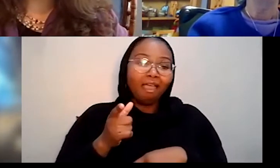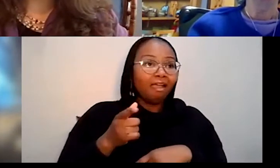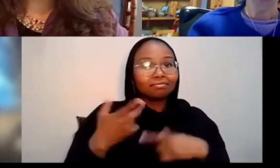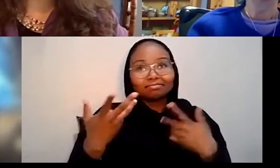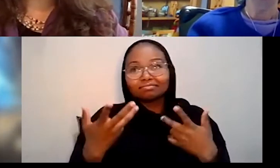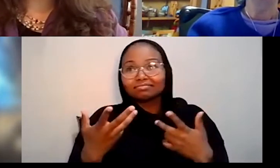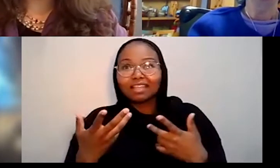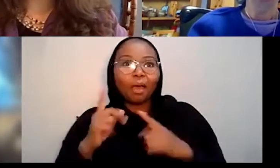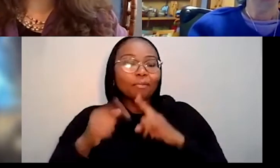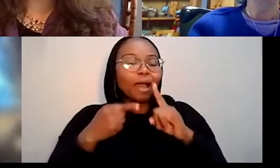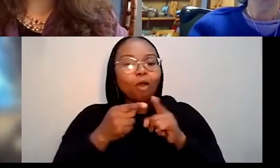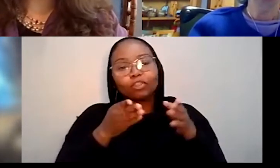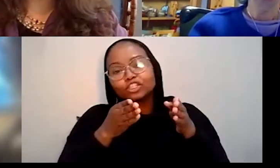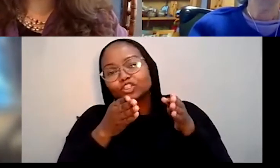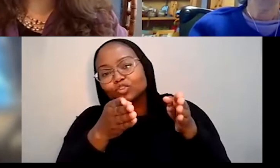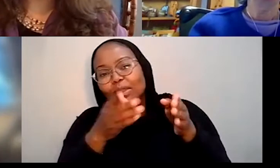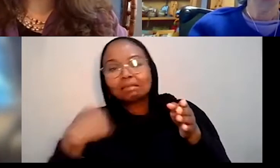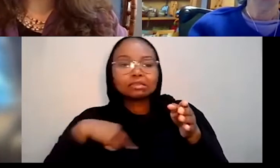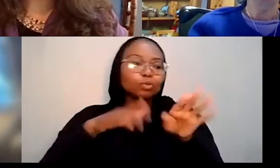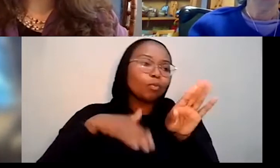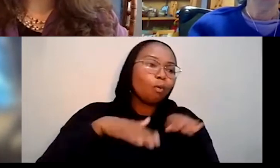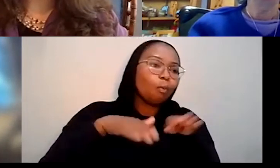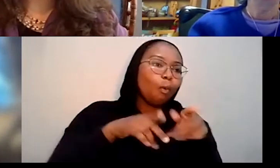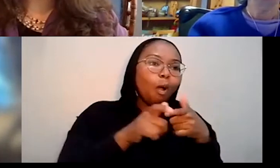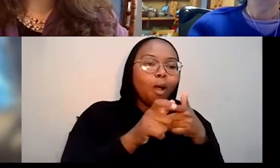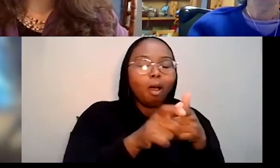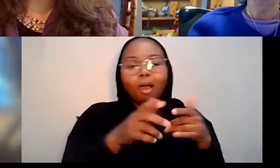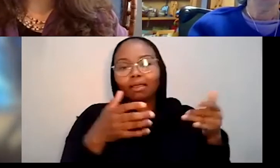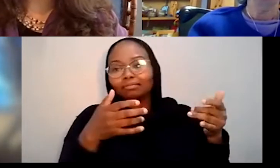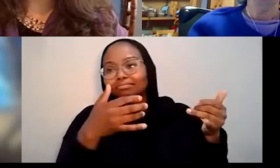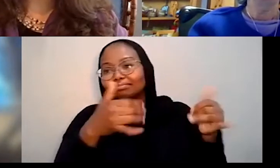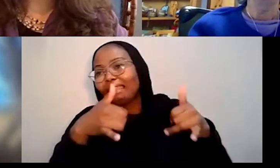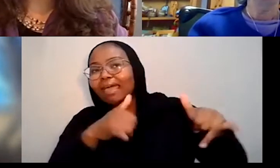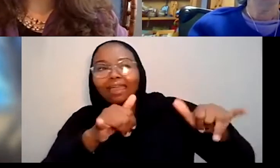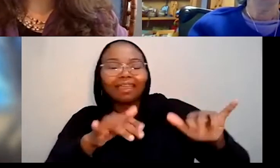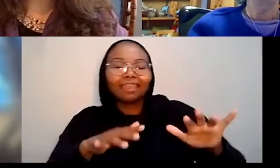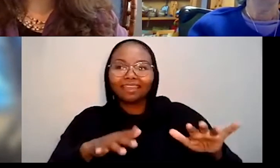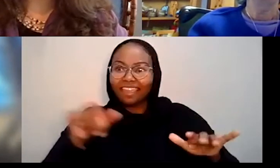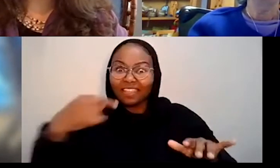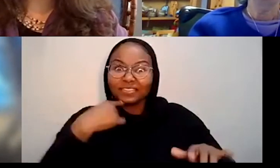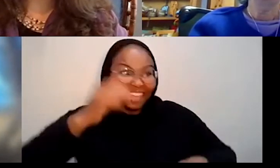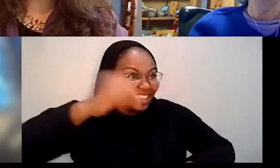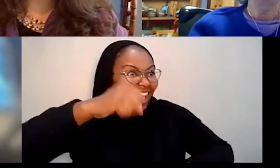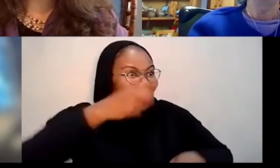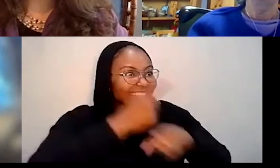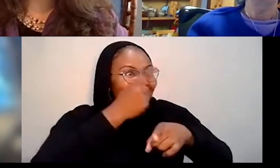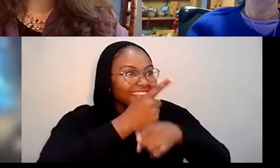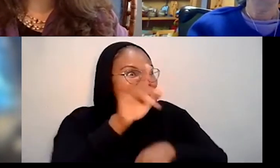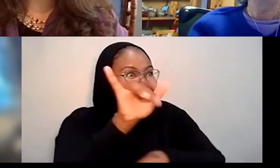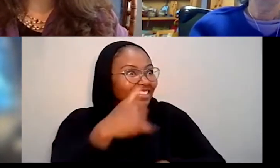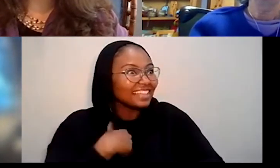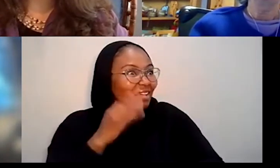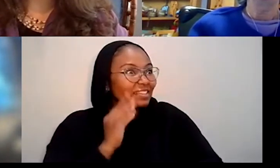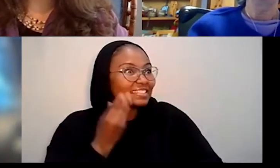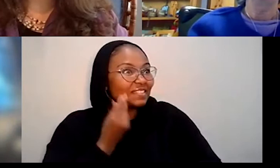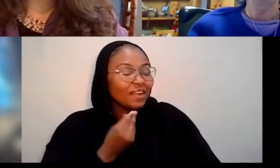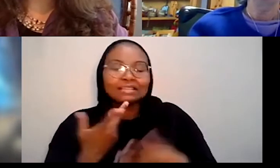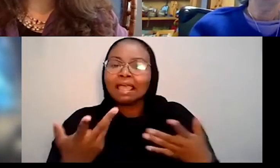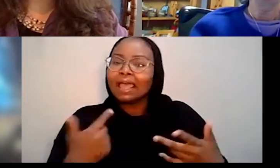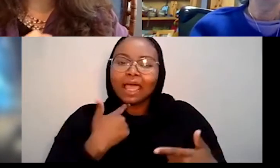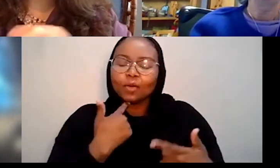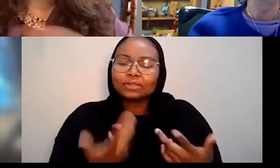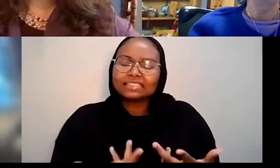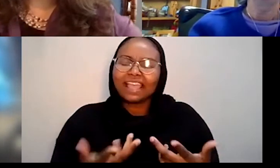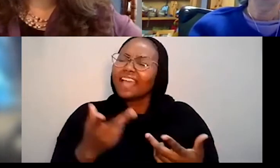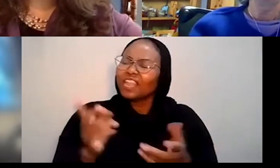used to walk down and where you used to play, and they'll say, yep, you know, exactly, that's exactly how it was for us. And I always say to them, you know, there's a